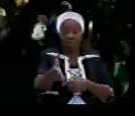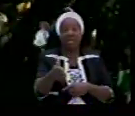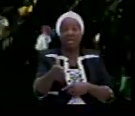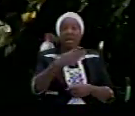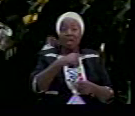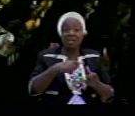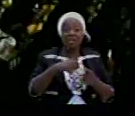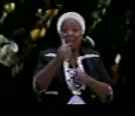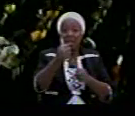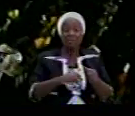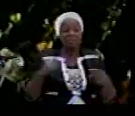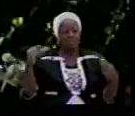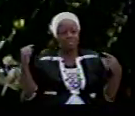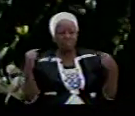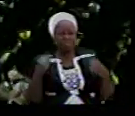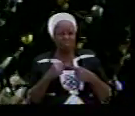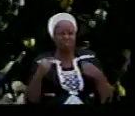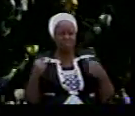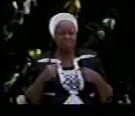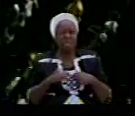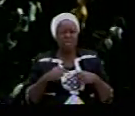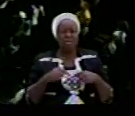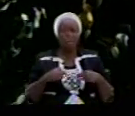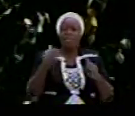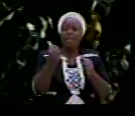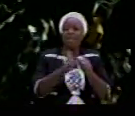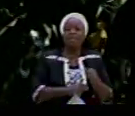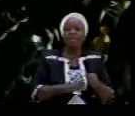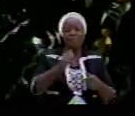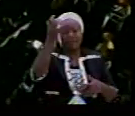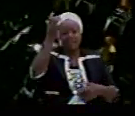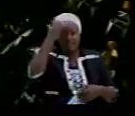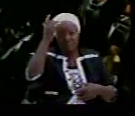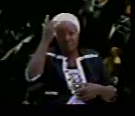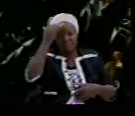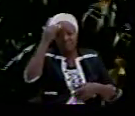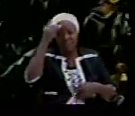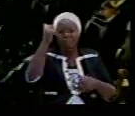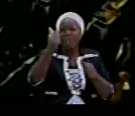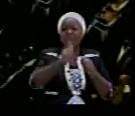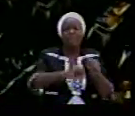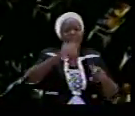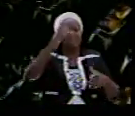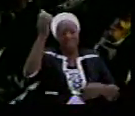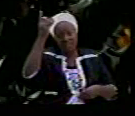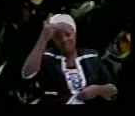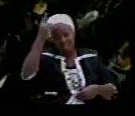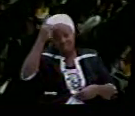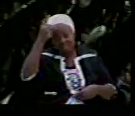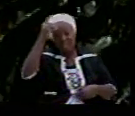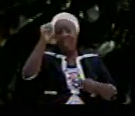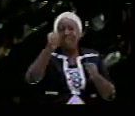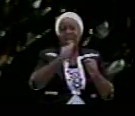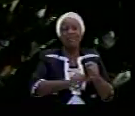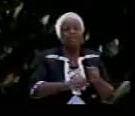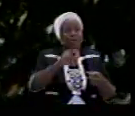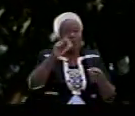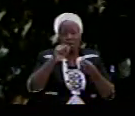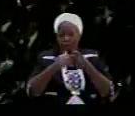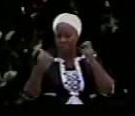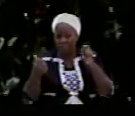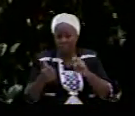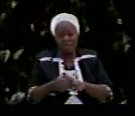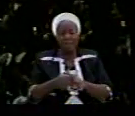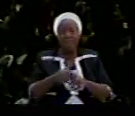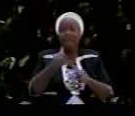every pain, every sickness, every disease, every infirmity,